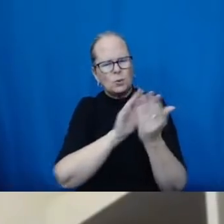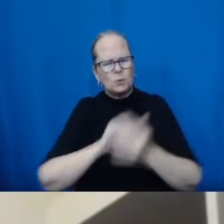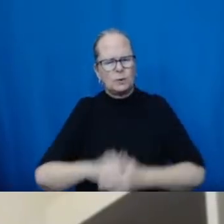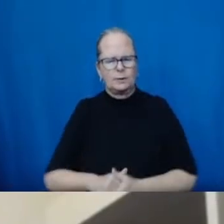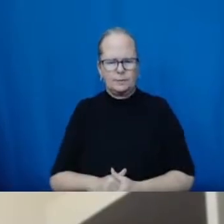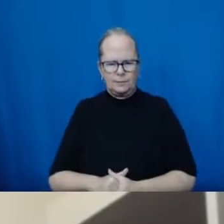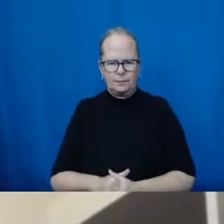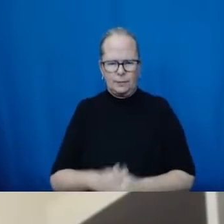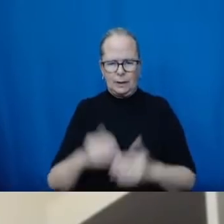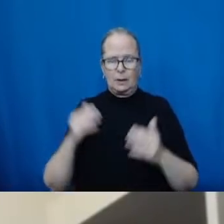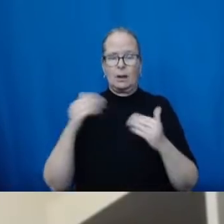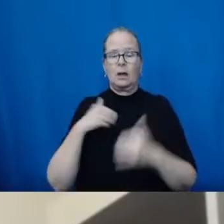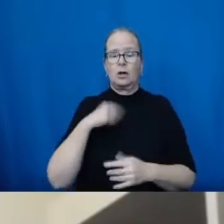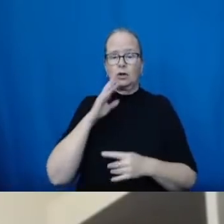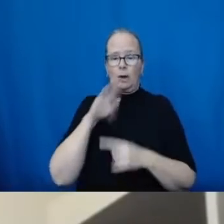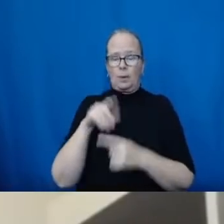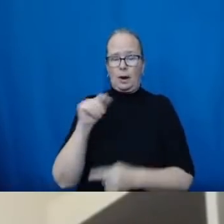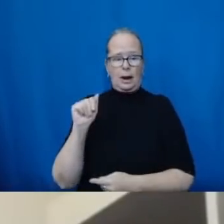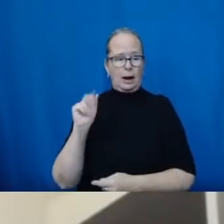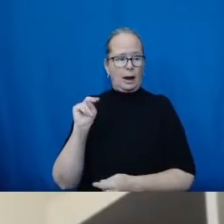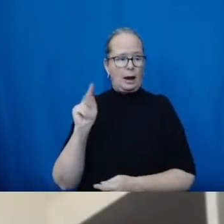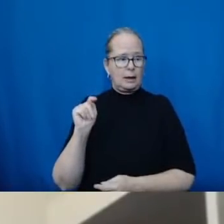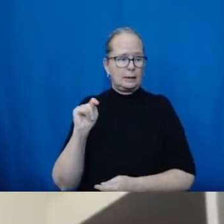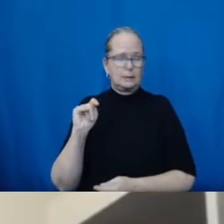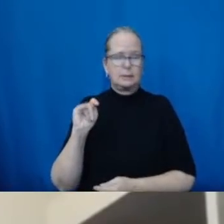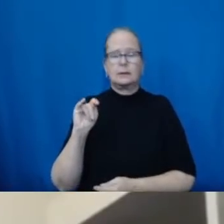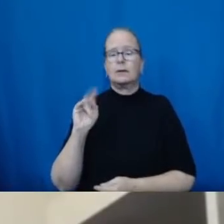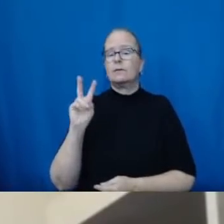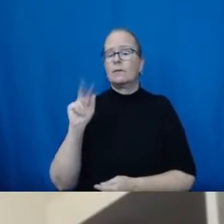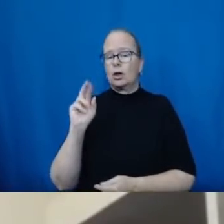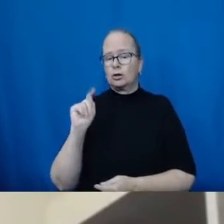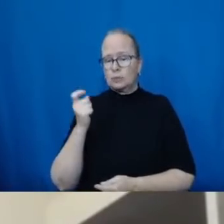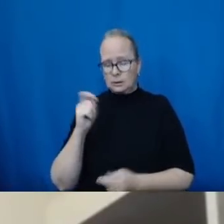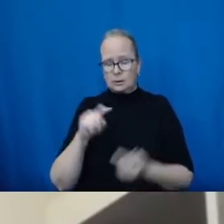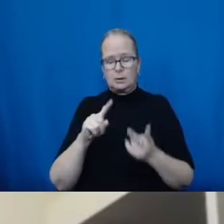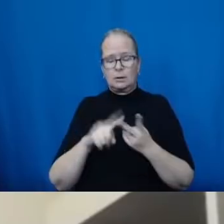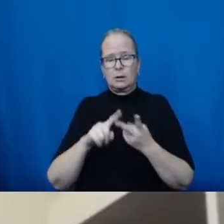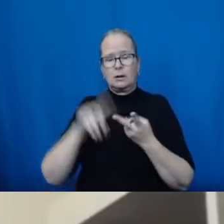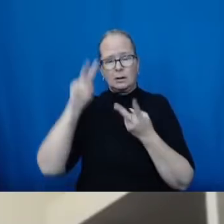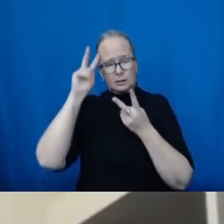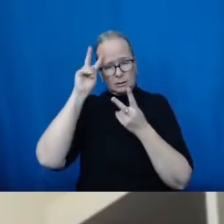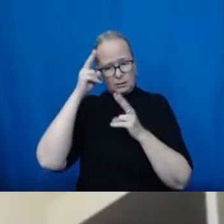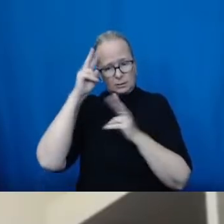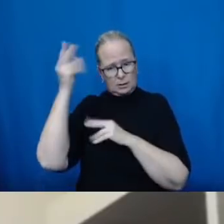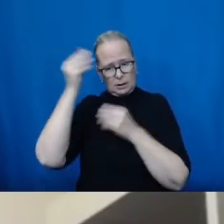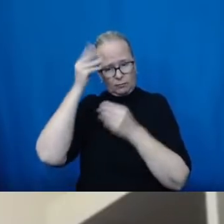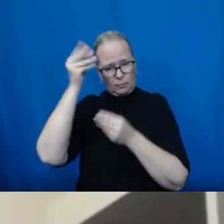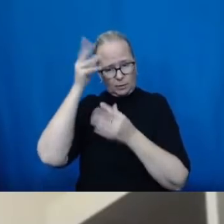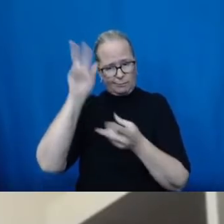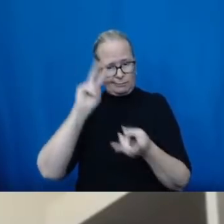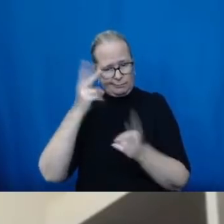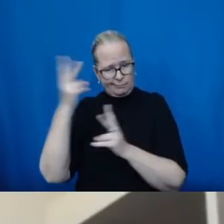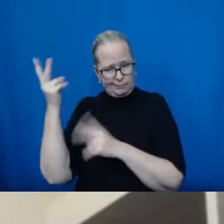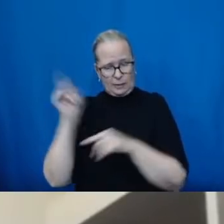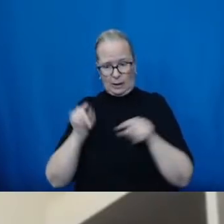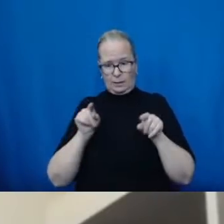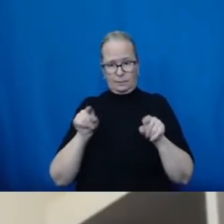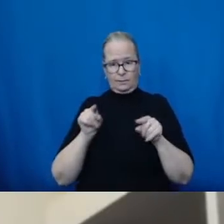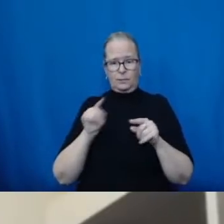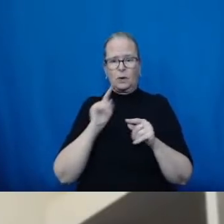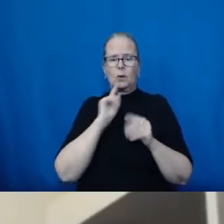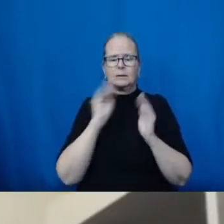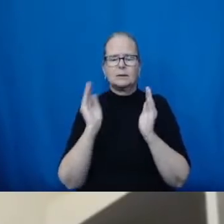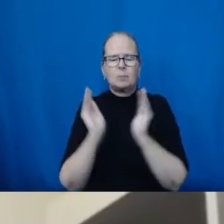is that a very small but very vocal contingent gets all the attention when the people that we actually need to worry about are the people